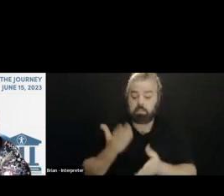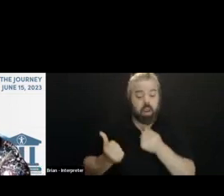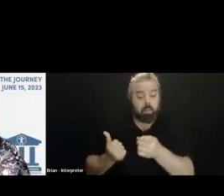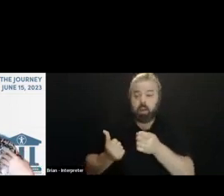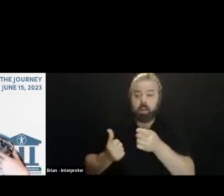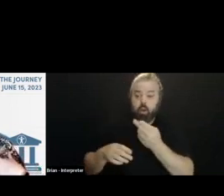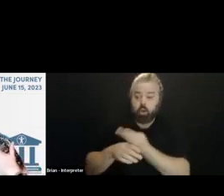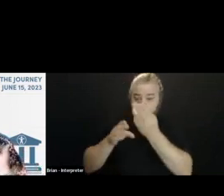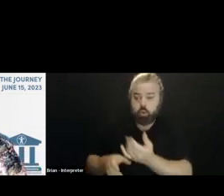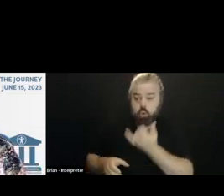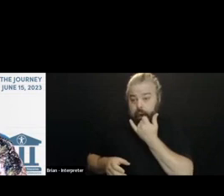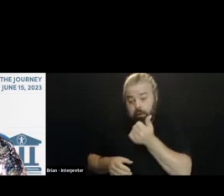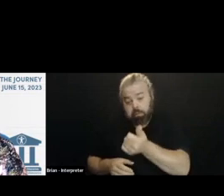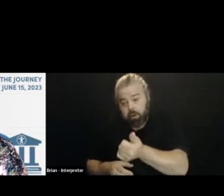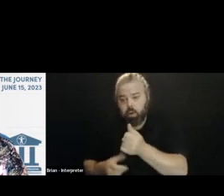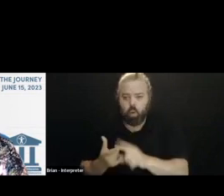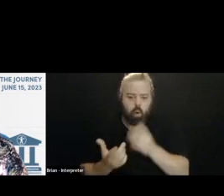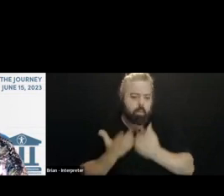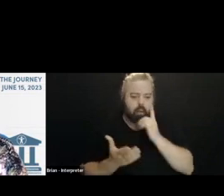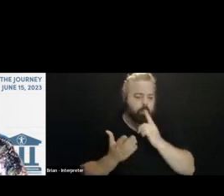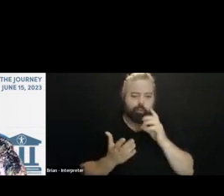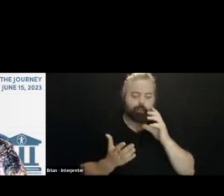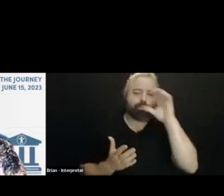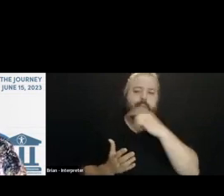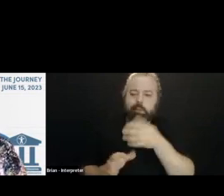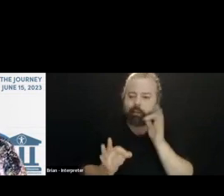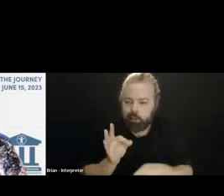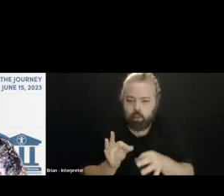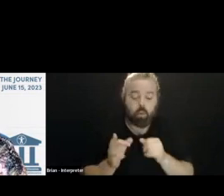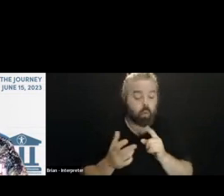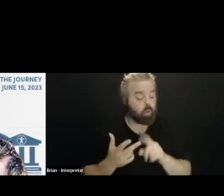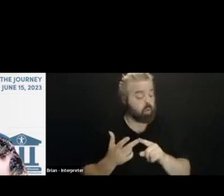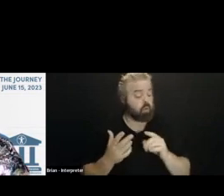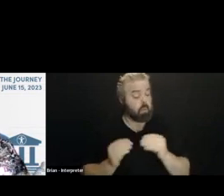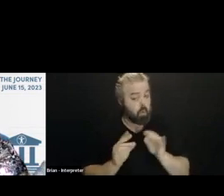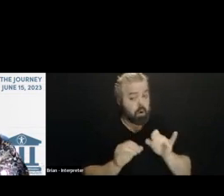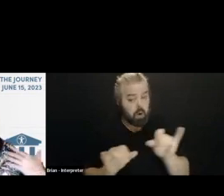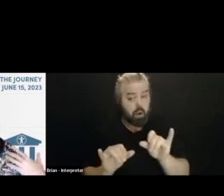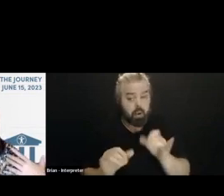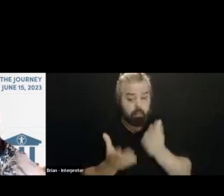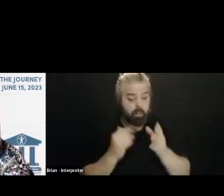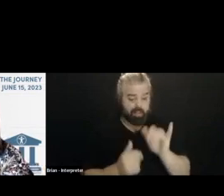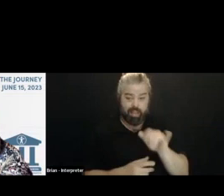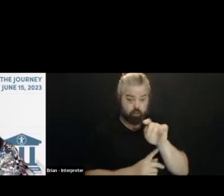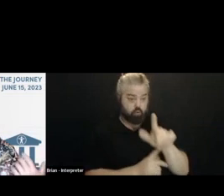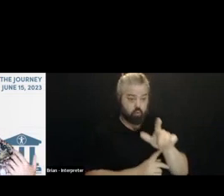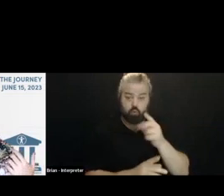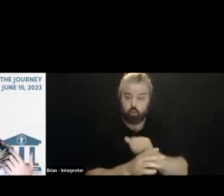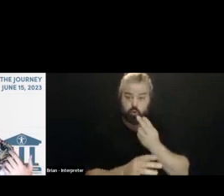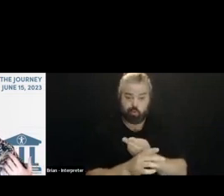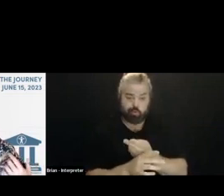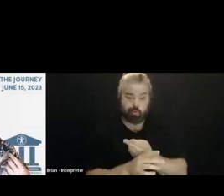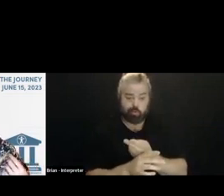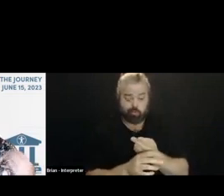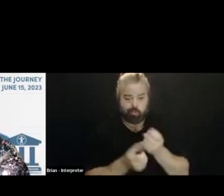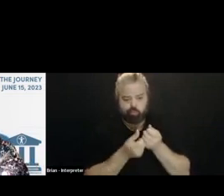workaround that you missed, or more commonly, the tool that you're using might have just flaked out. A lot of the tools that I'm going to